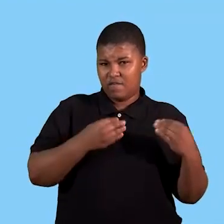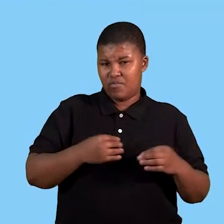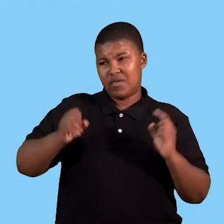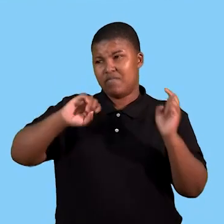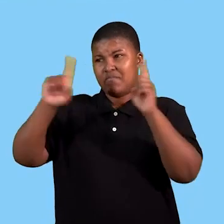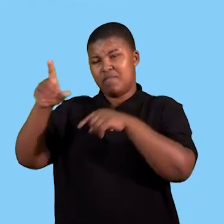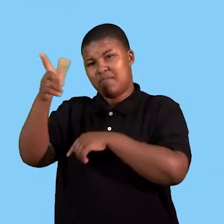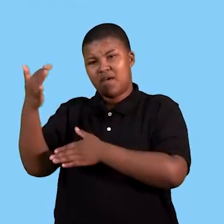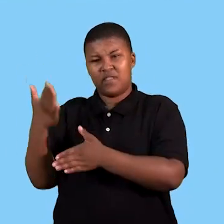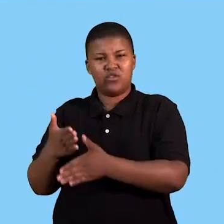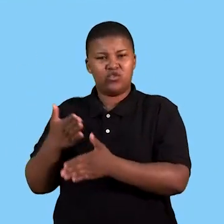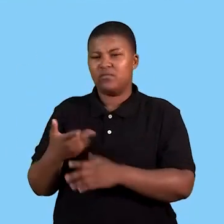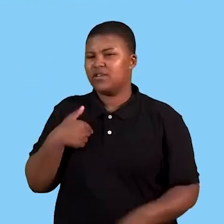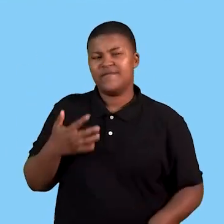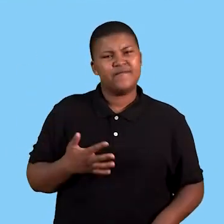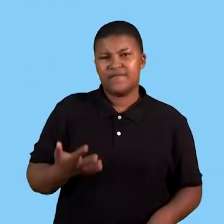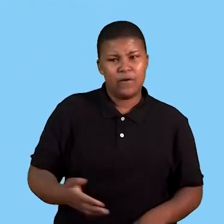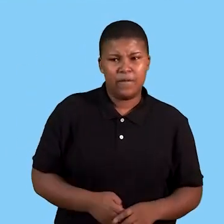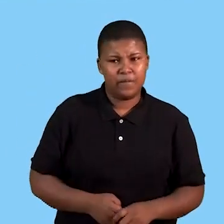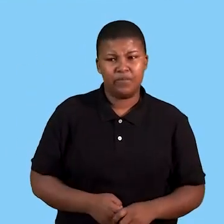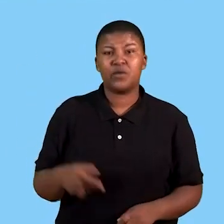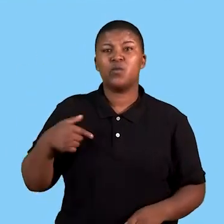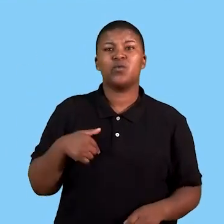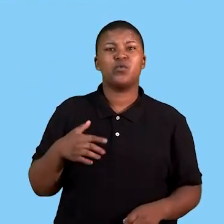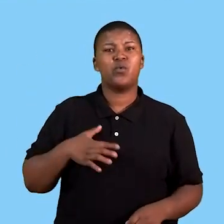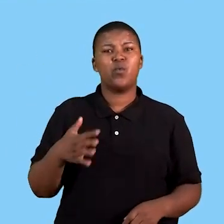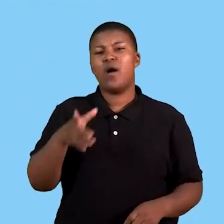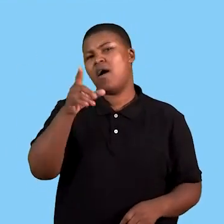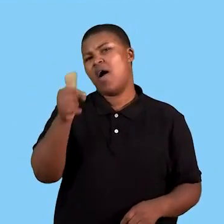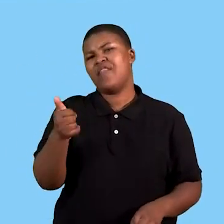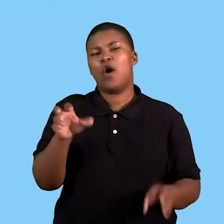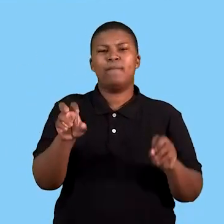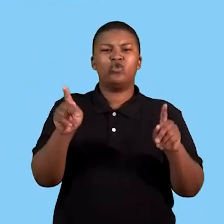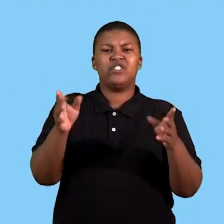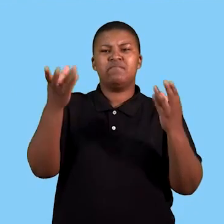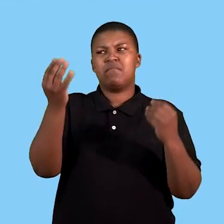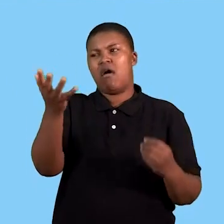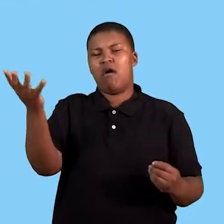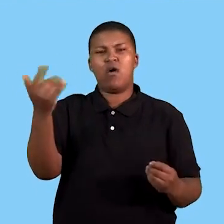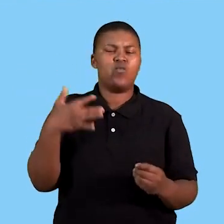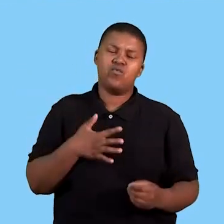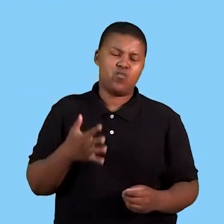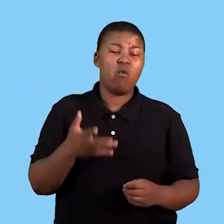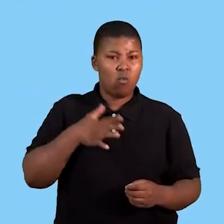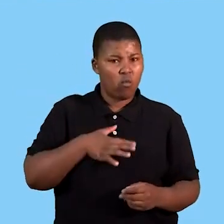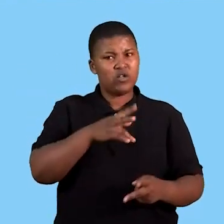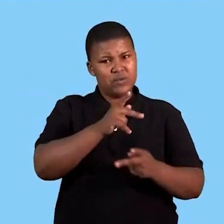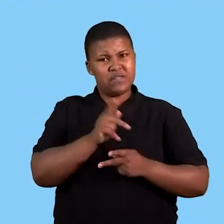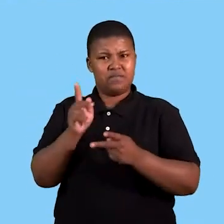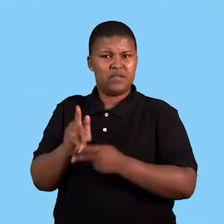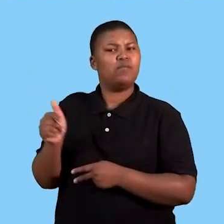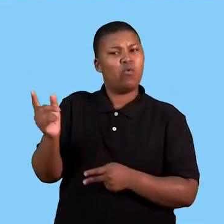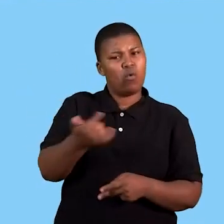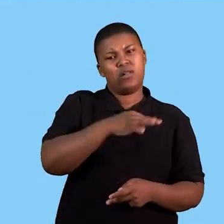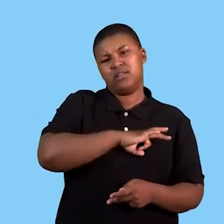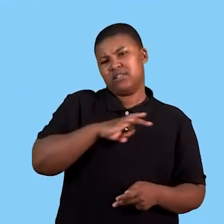job and leave us. We don't want them to have another job opportunity somewhere and take that opportunity. We want to keep